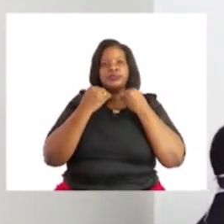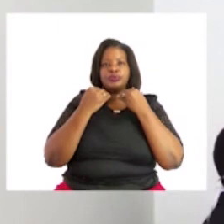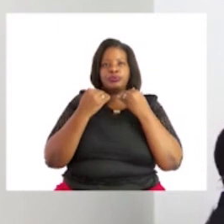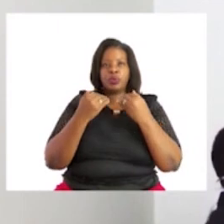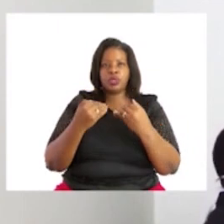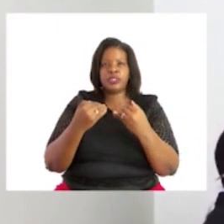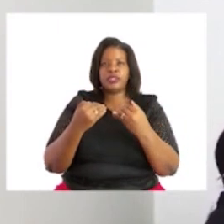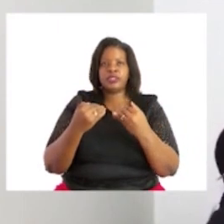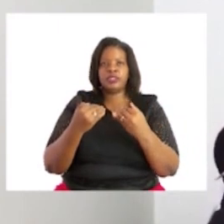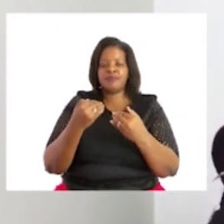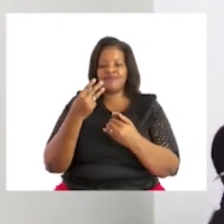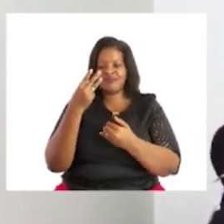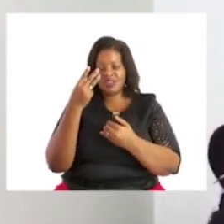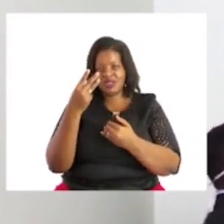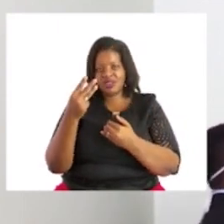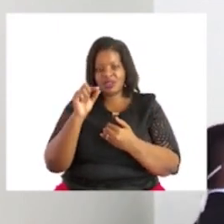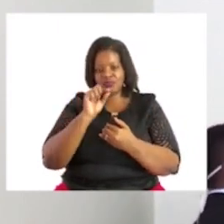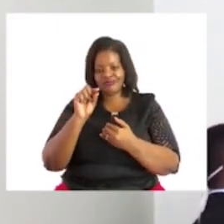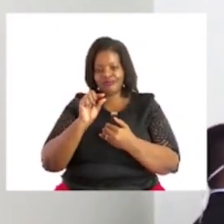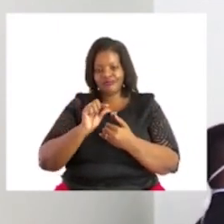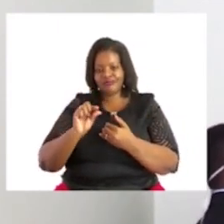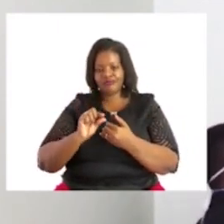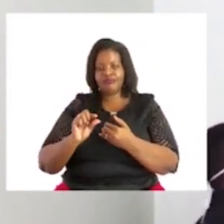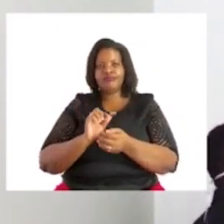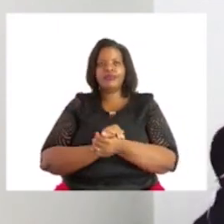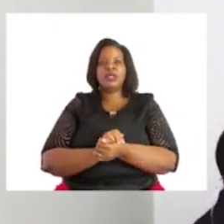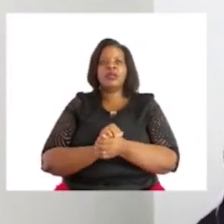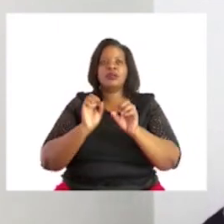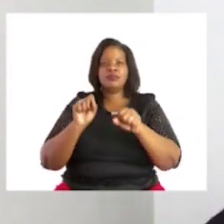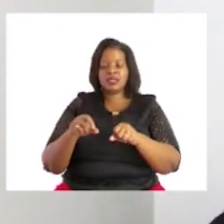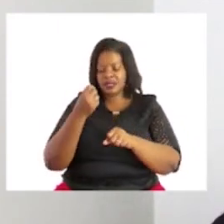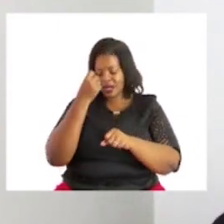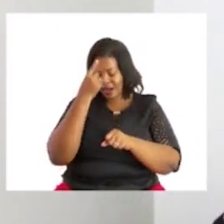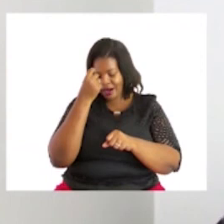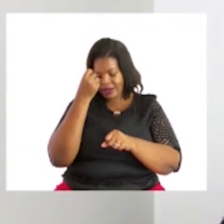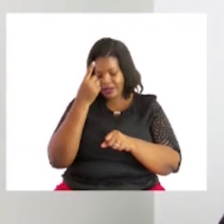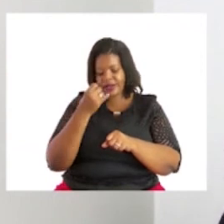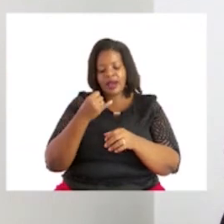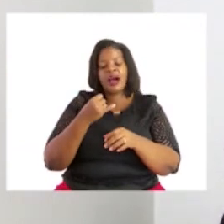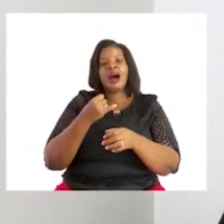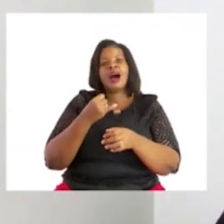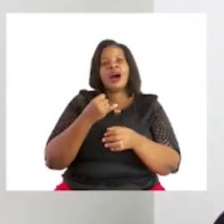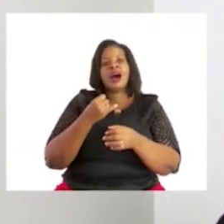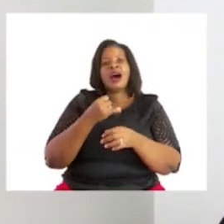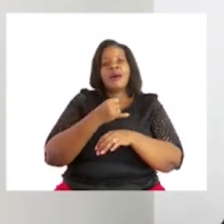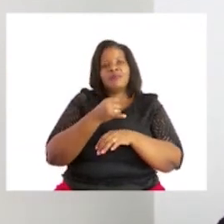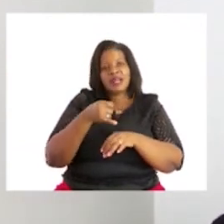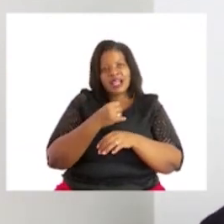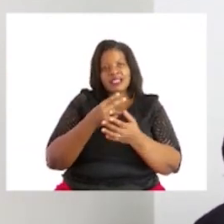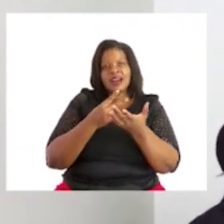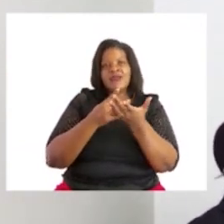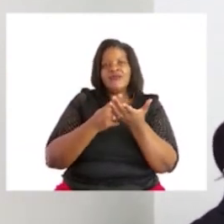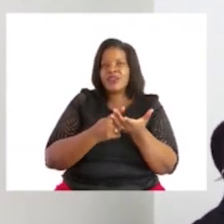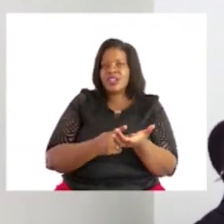the 3 terminologies, we need to understand that the place value, when they ask you